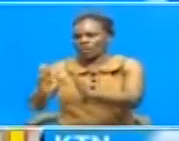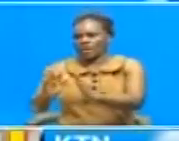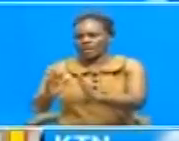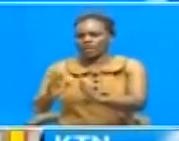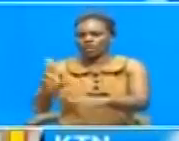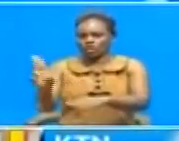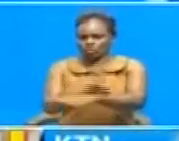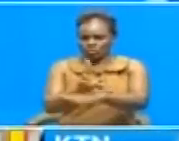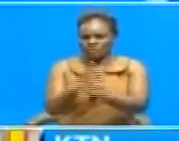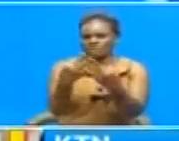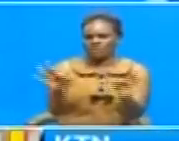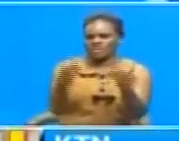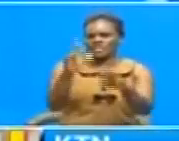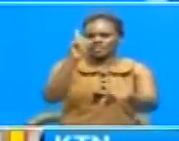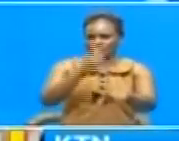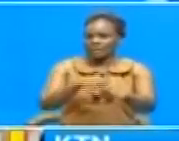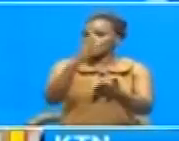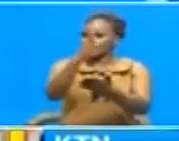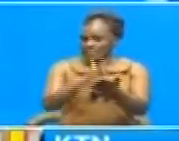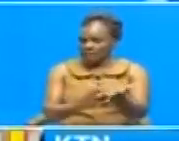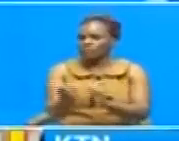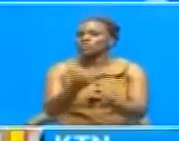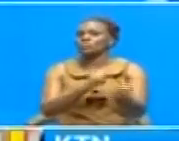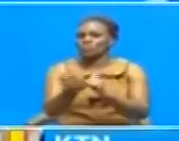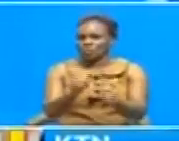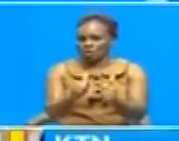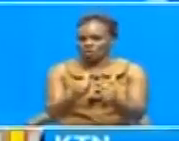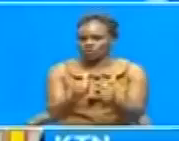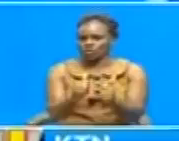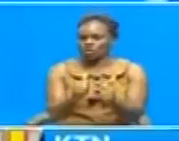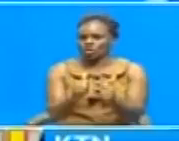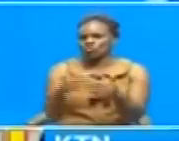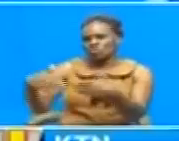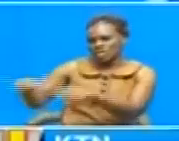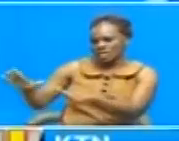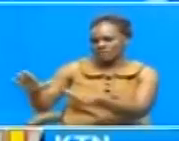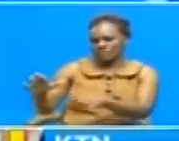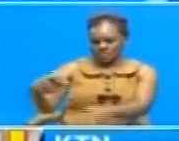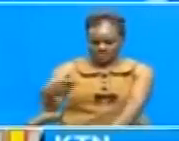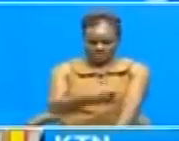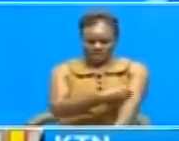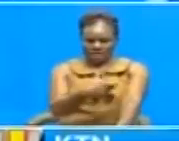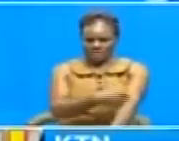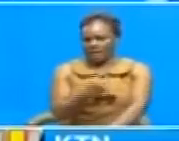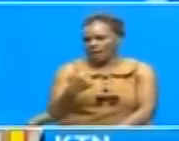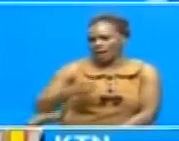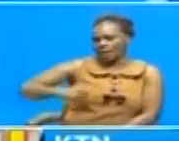of spending their free time. Some are now embracing sports to fight the rampant drug abuse and alcoholism in the